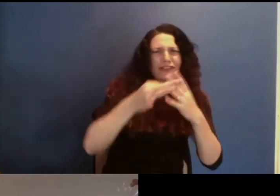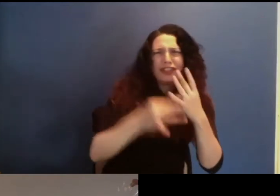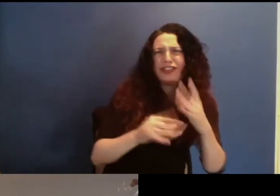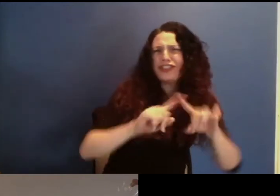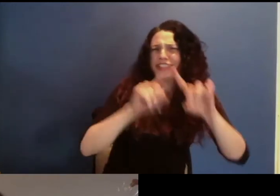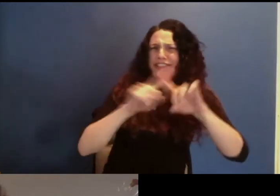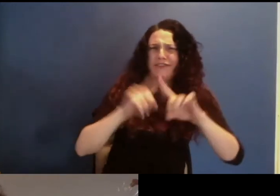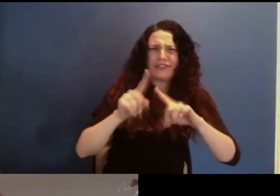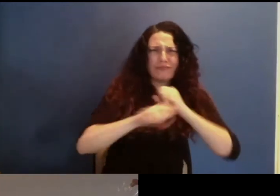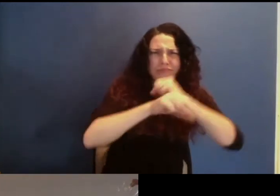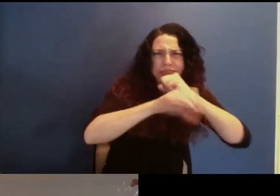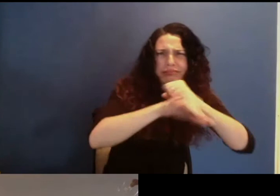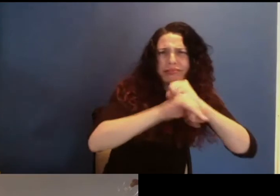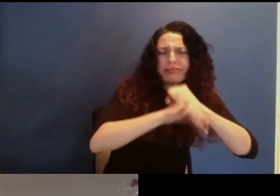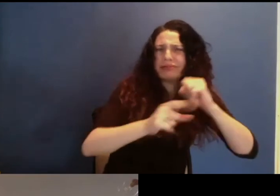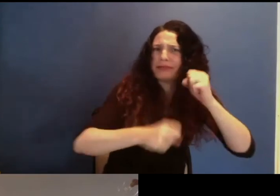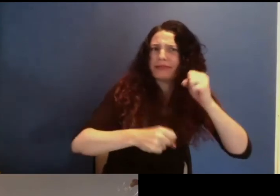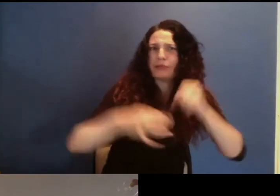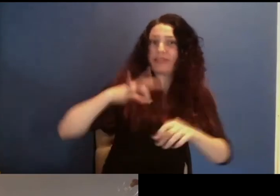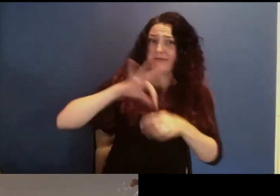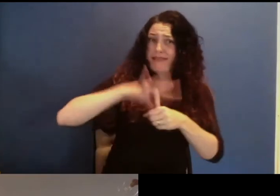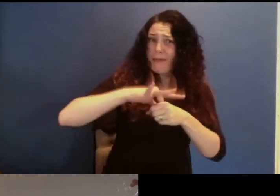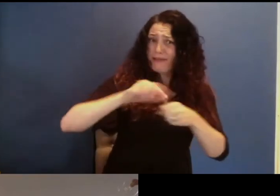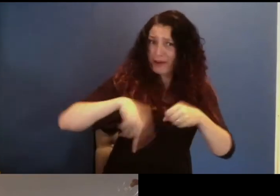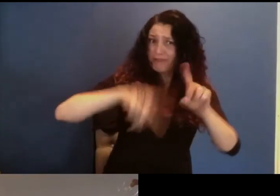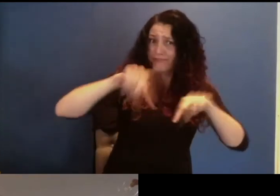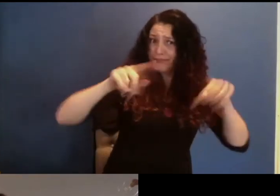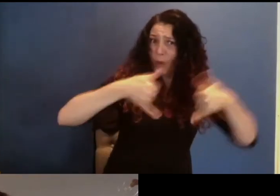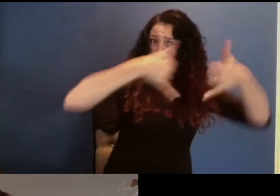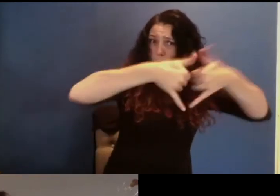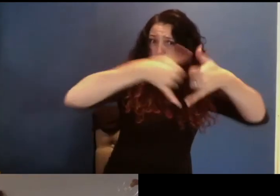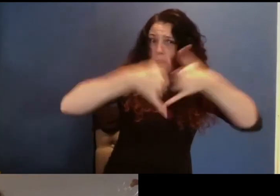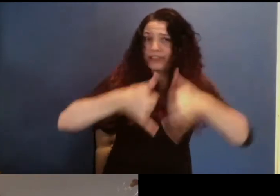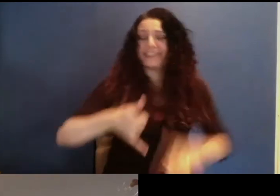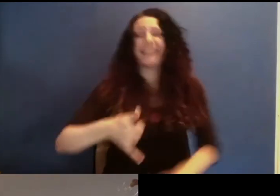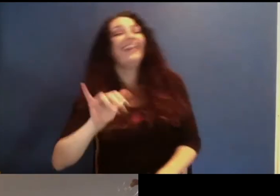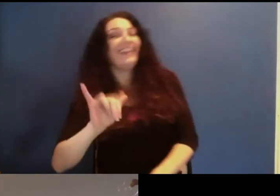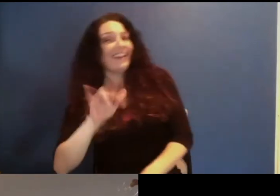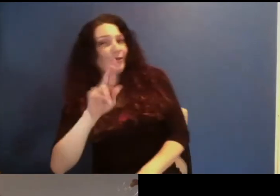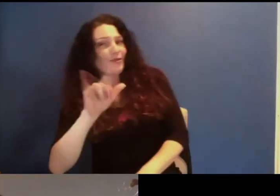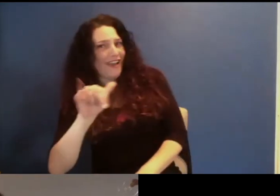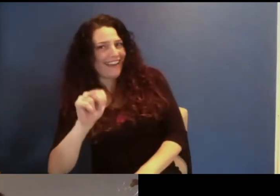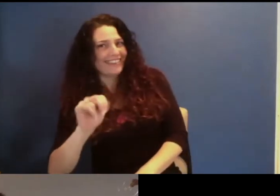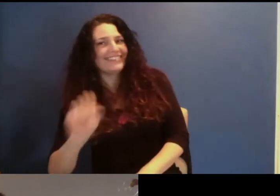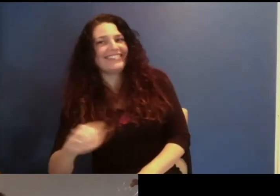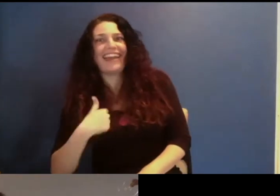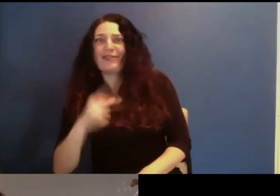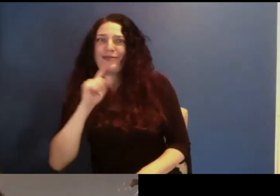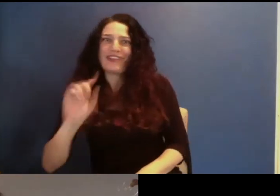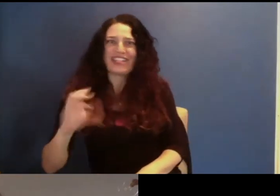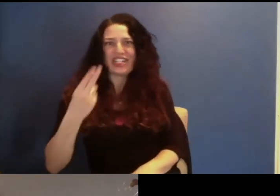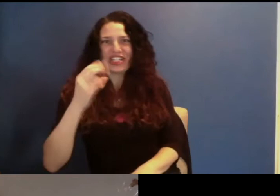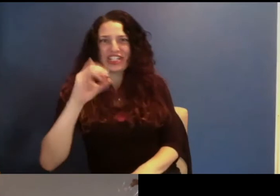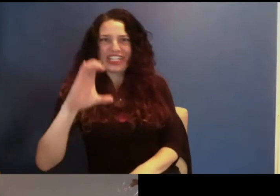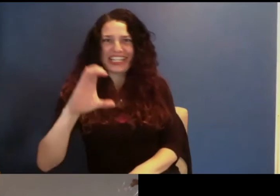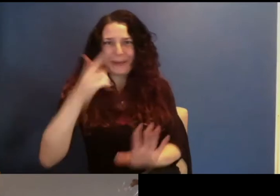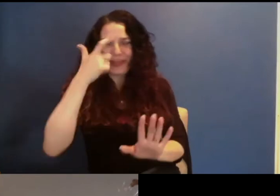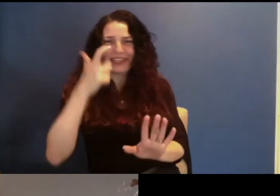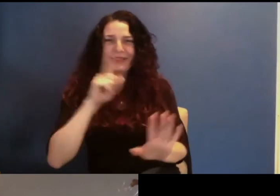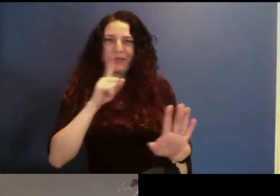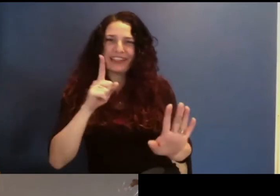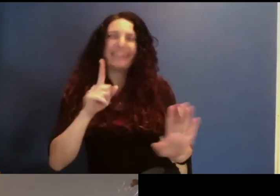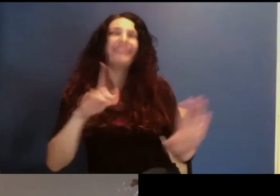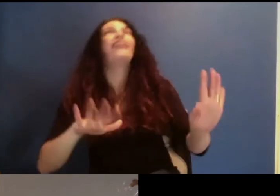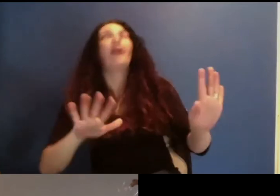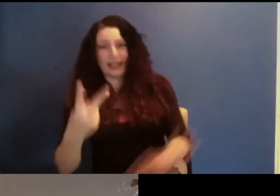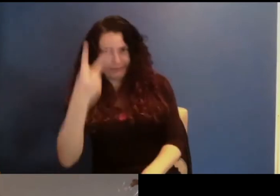mean, it was very chic. I mean, so there's two, if I'm being completely honest, there's two sides of me with